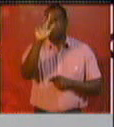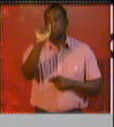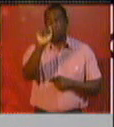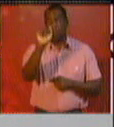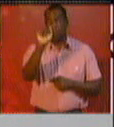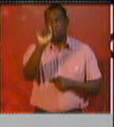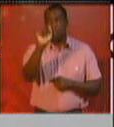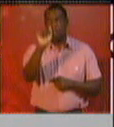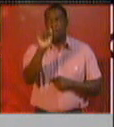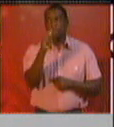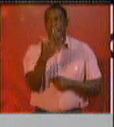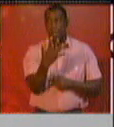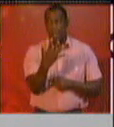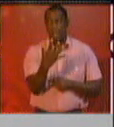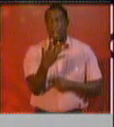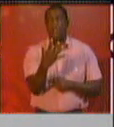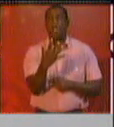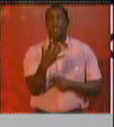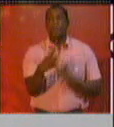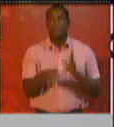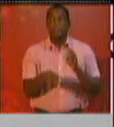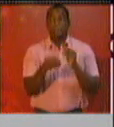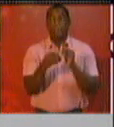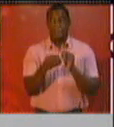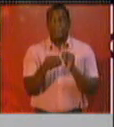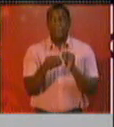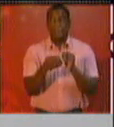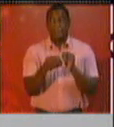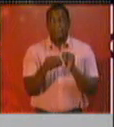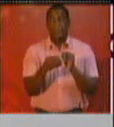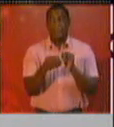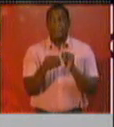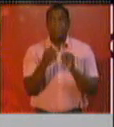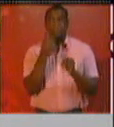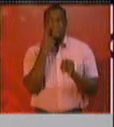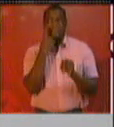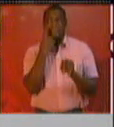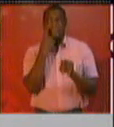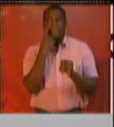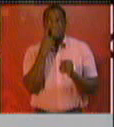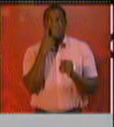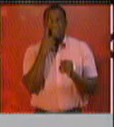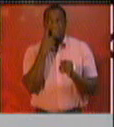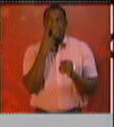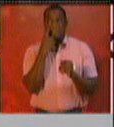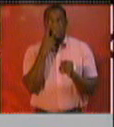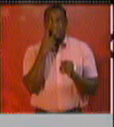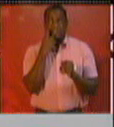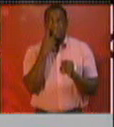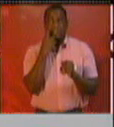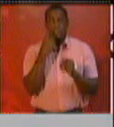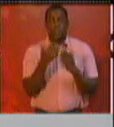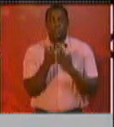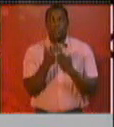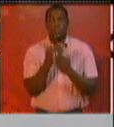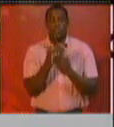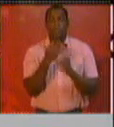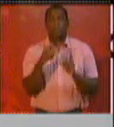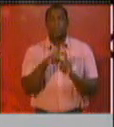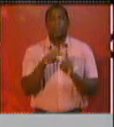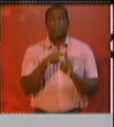confirmed 5 additional cases in that last 24-hour period, which relates to samples taken over the previous